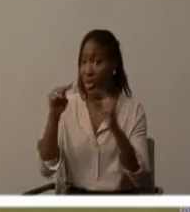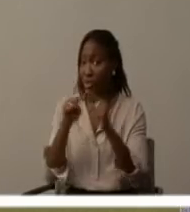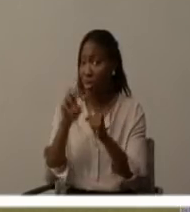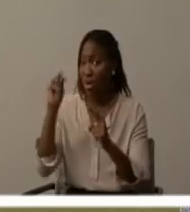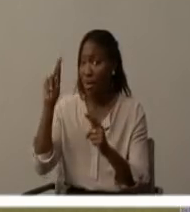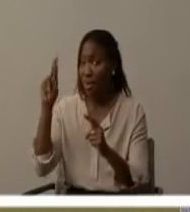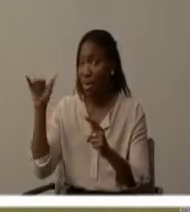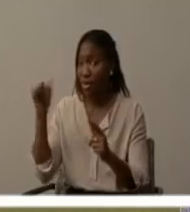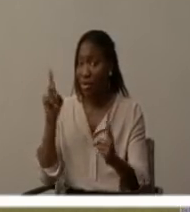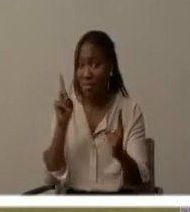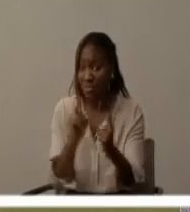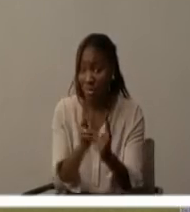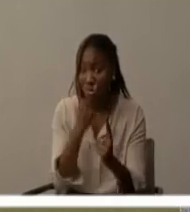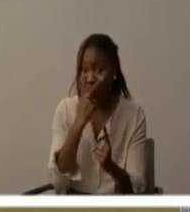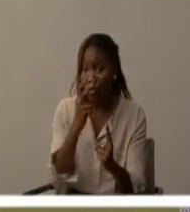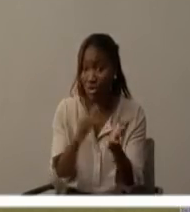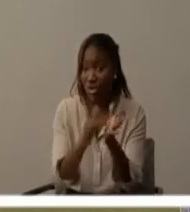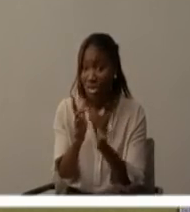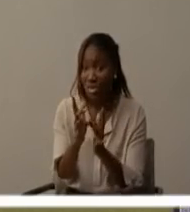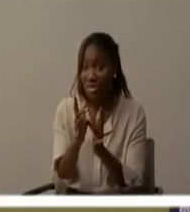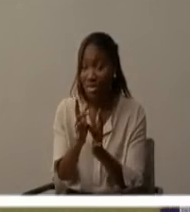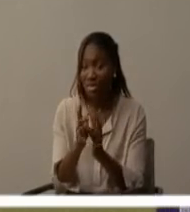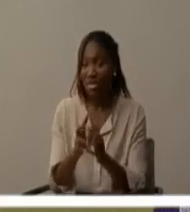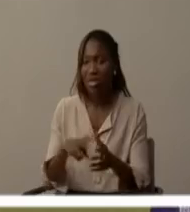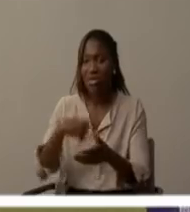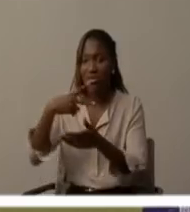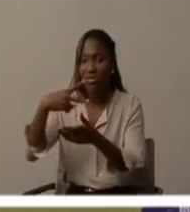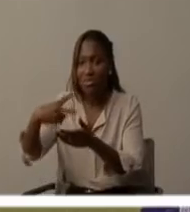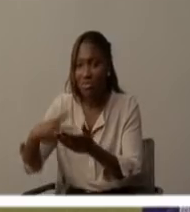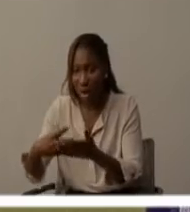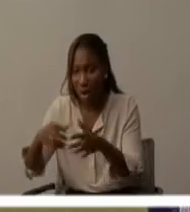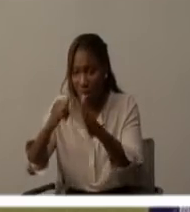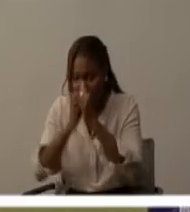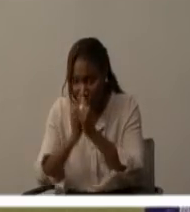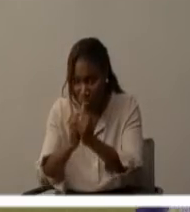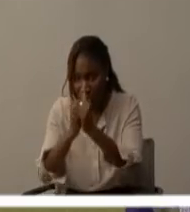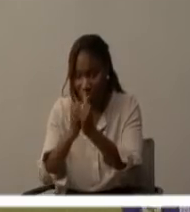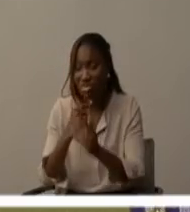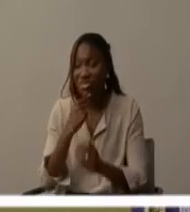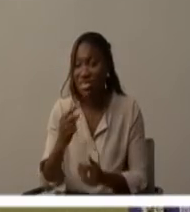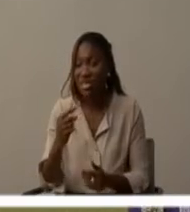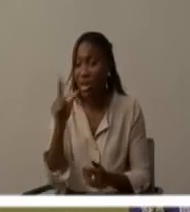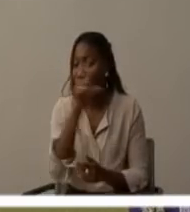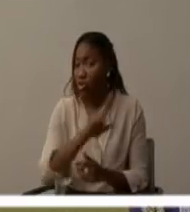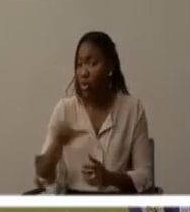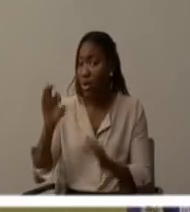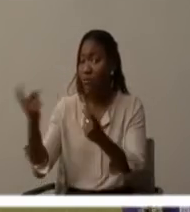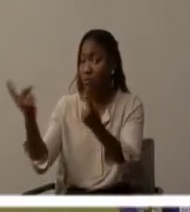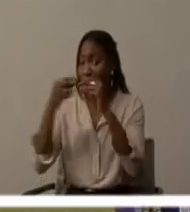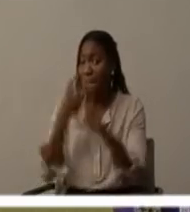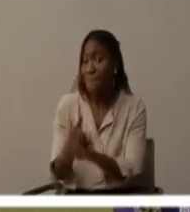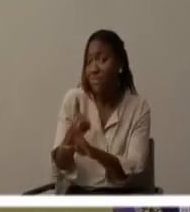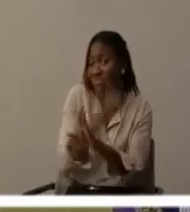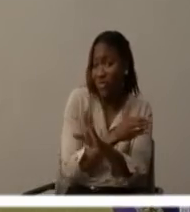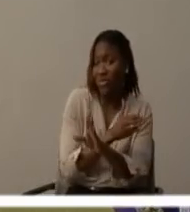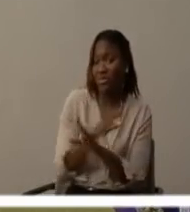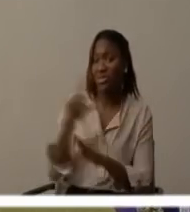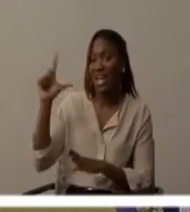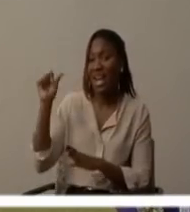threw herself at his feet, saying, "Lord, if you had been here, my brother would not have